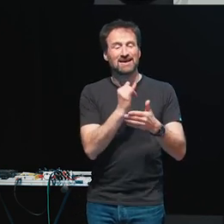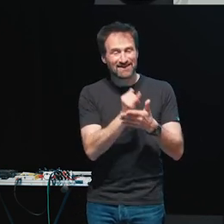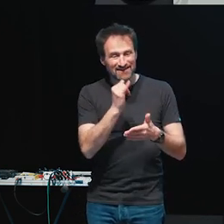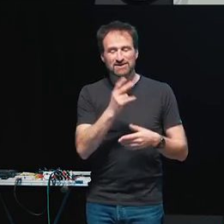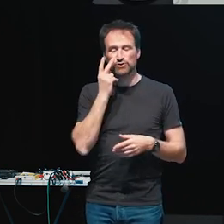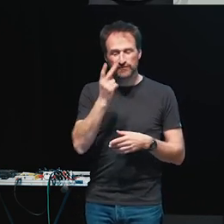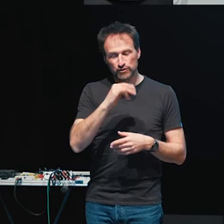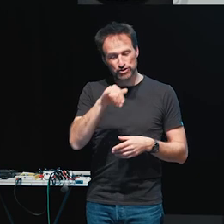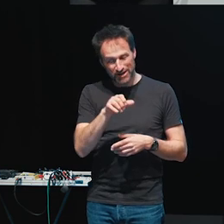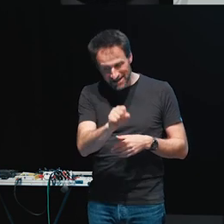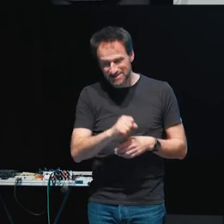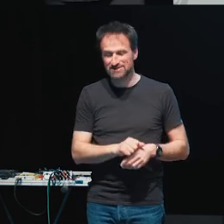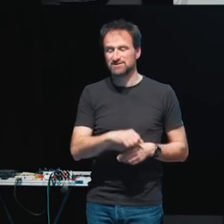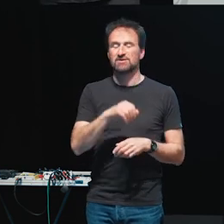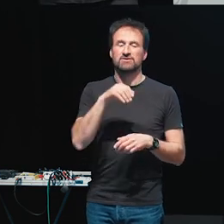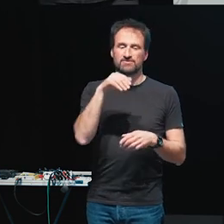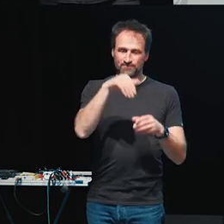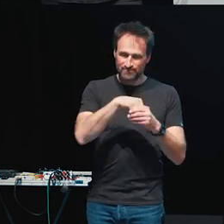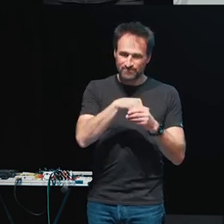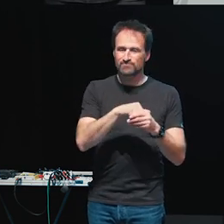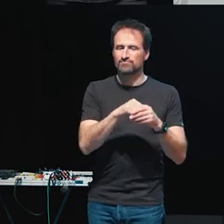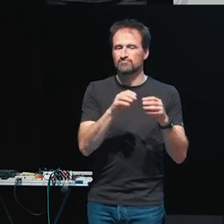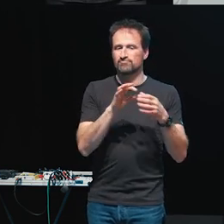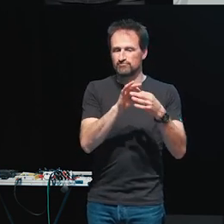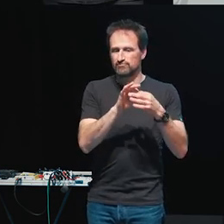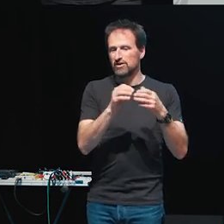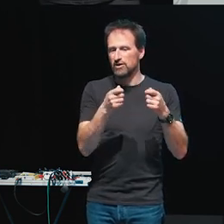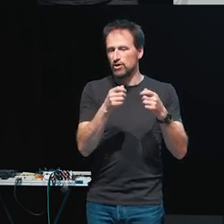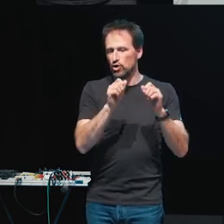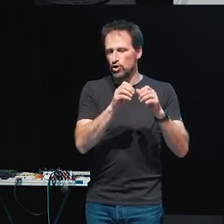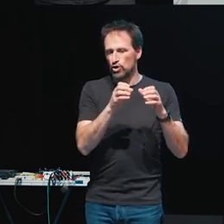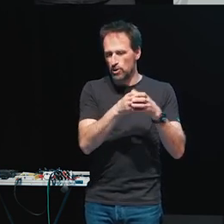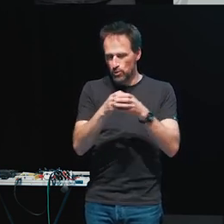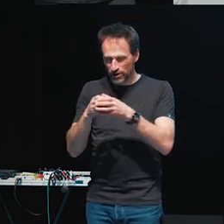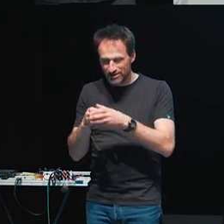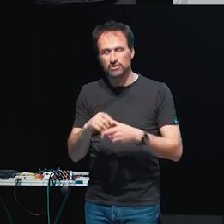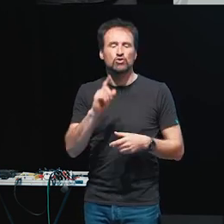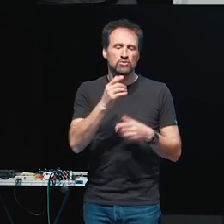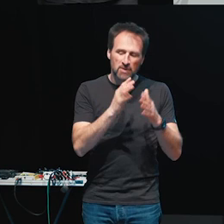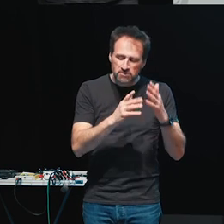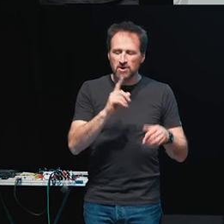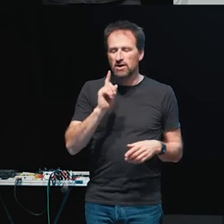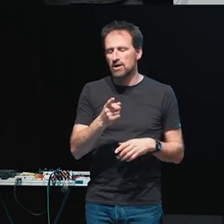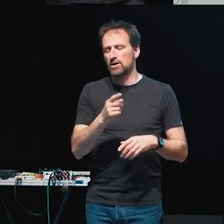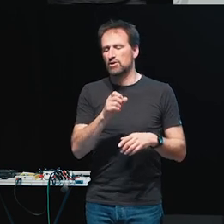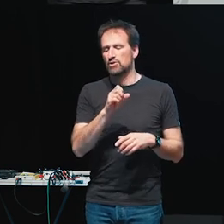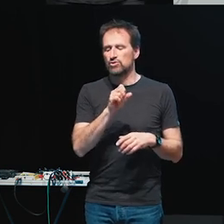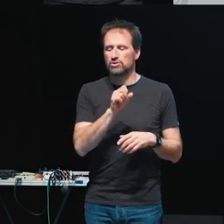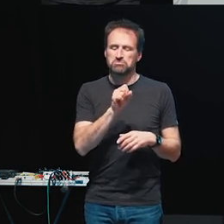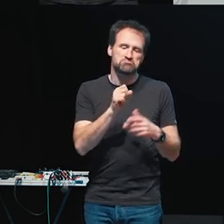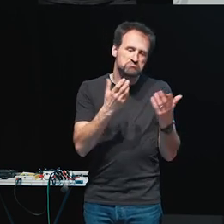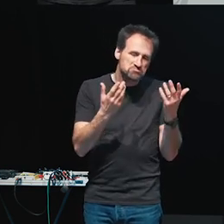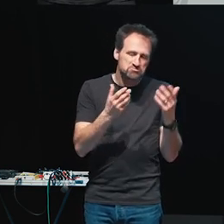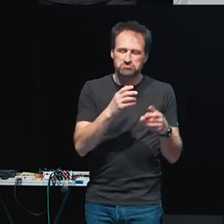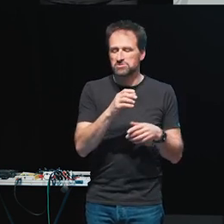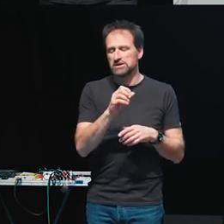and connected components, and sometimes some optional files, like, for example, a styled for your styled components